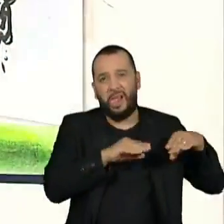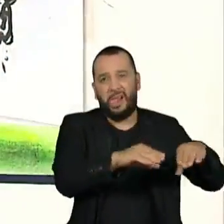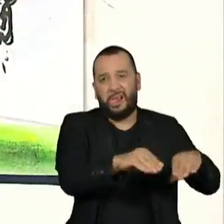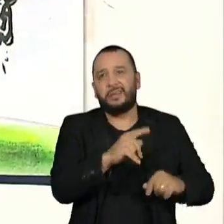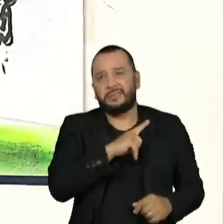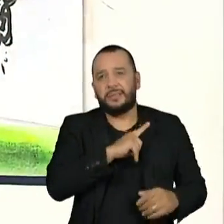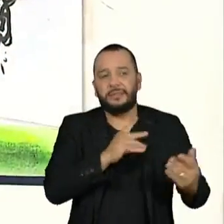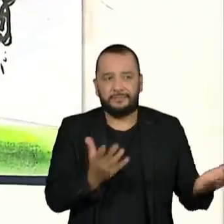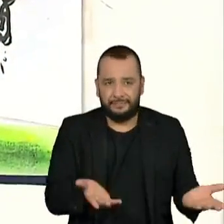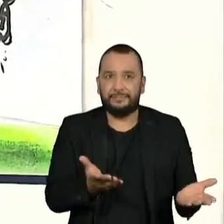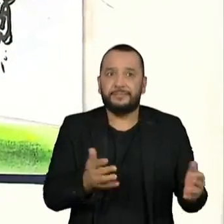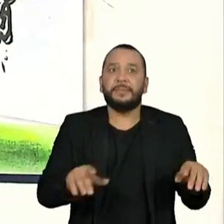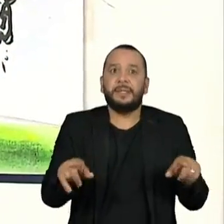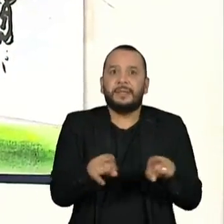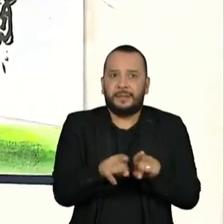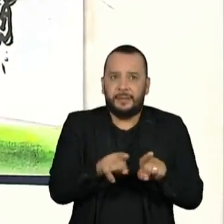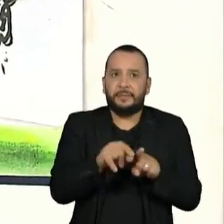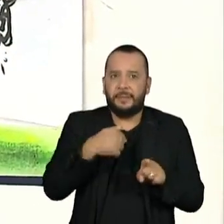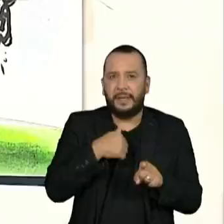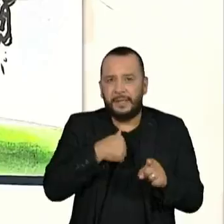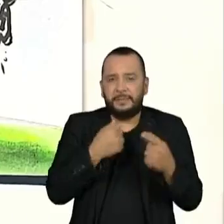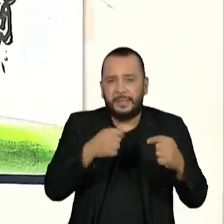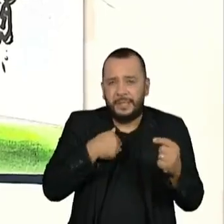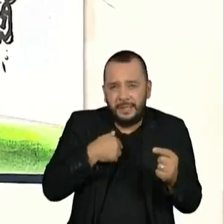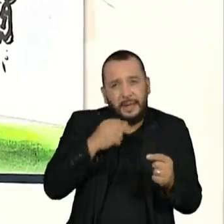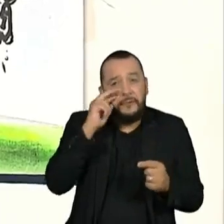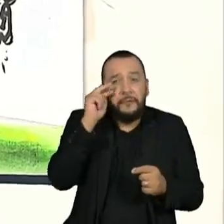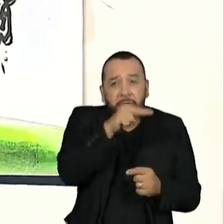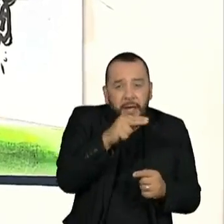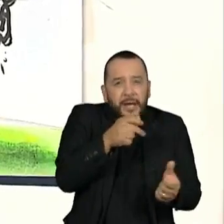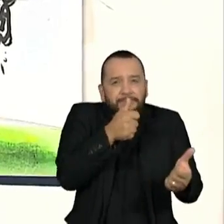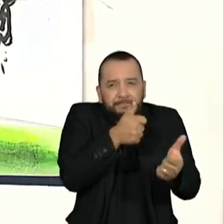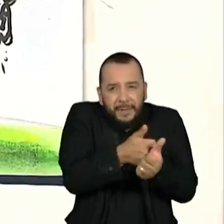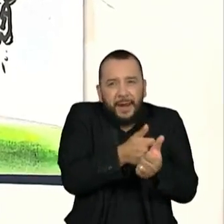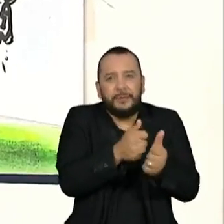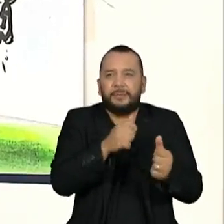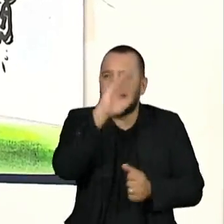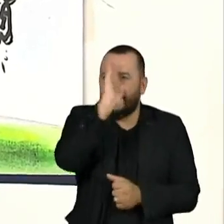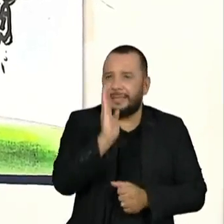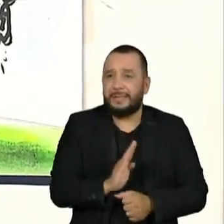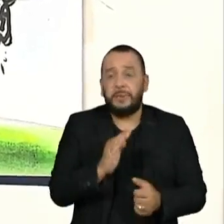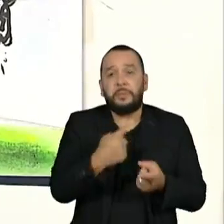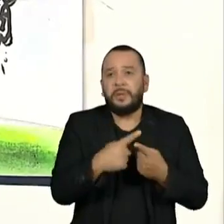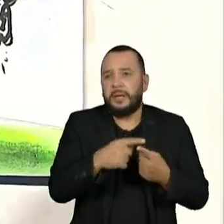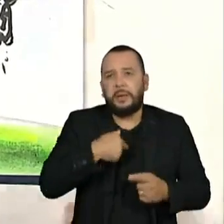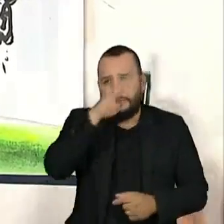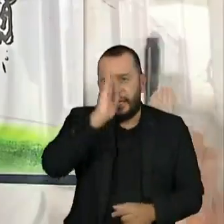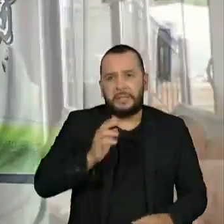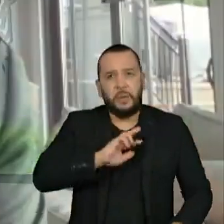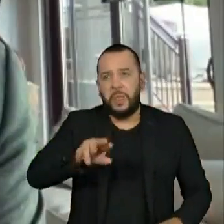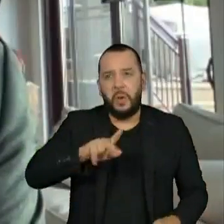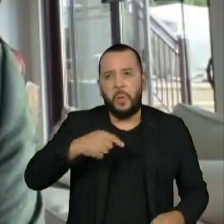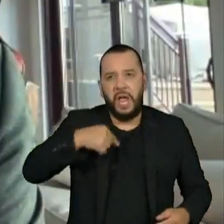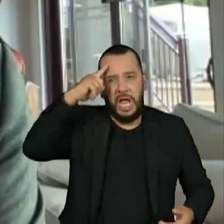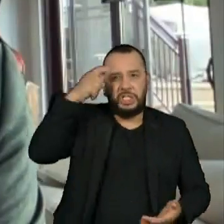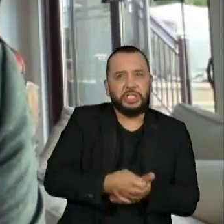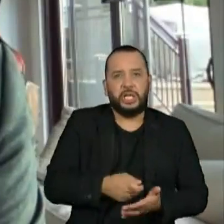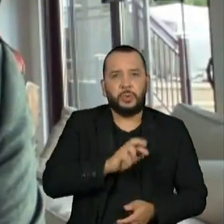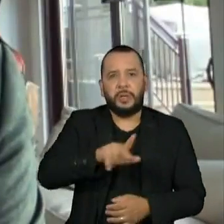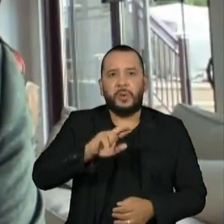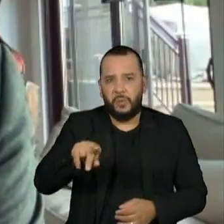you study Brazil closely, that Brazil is not a dictatorship and considerable power